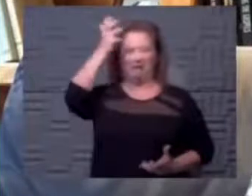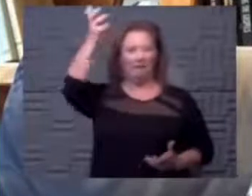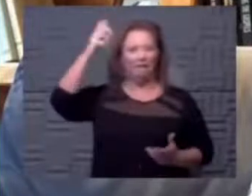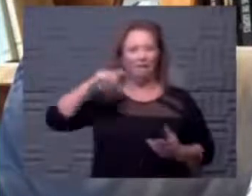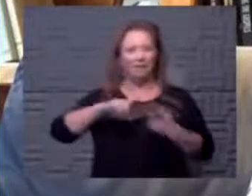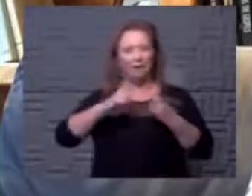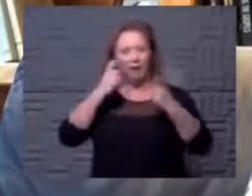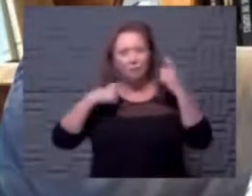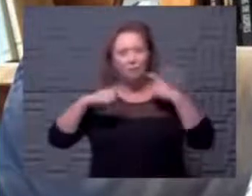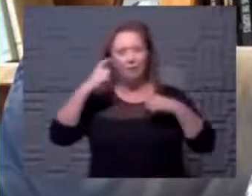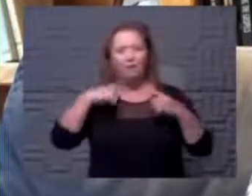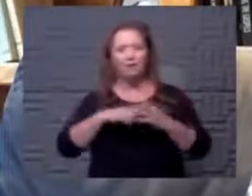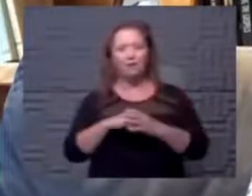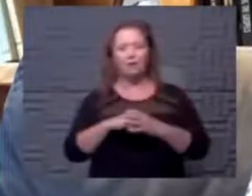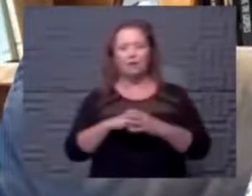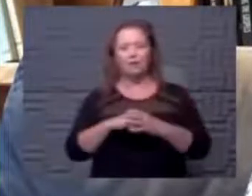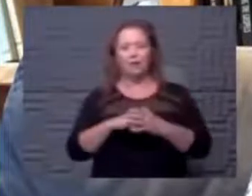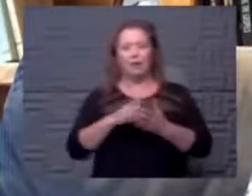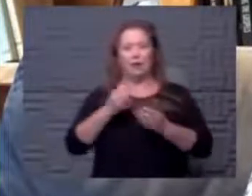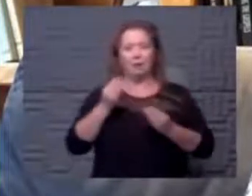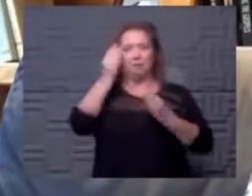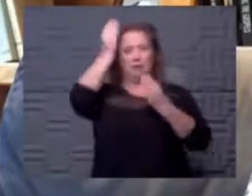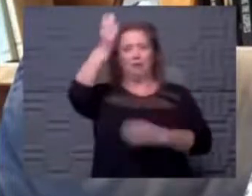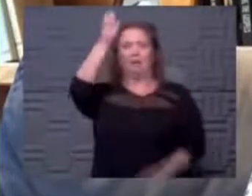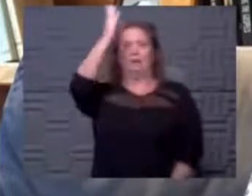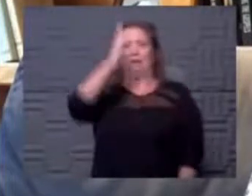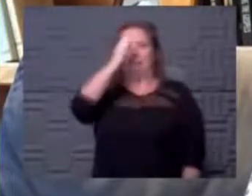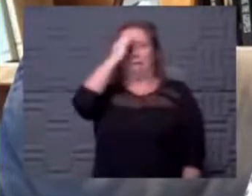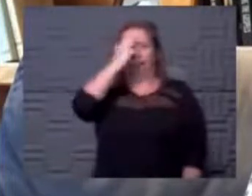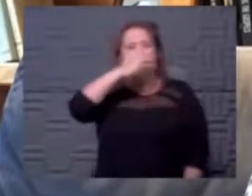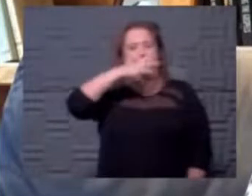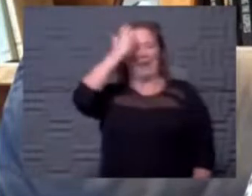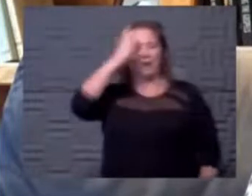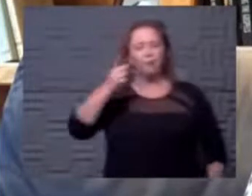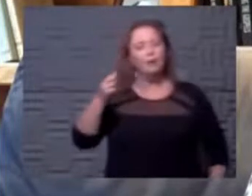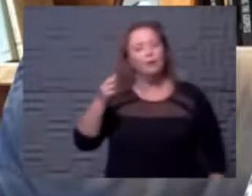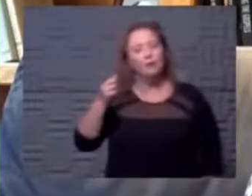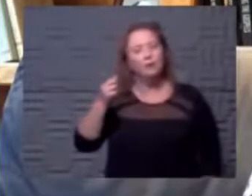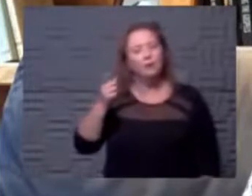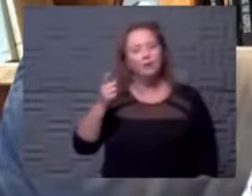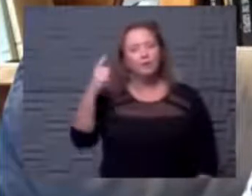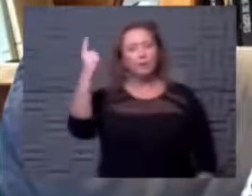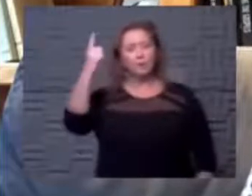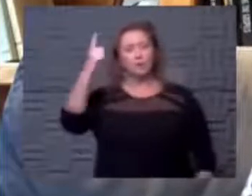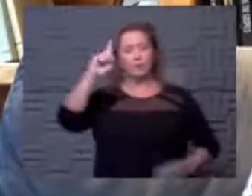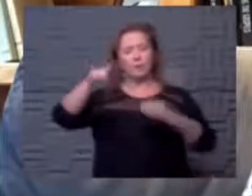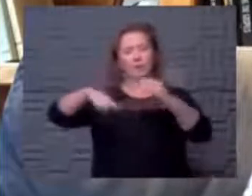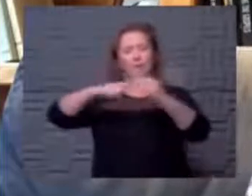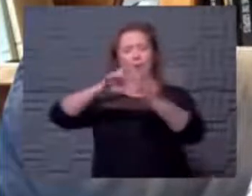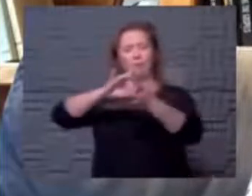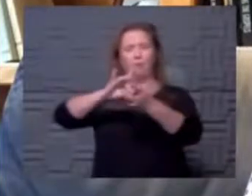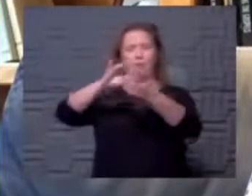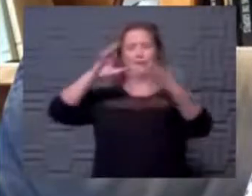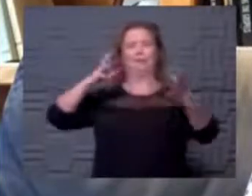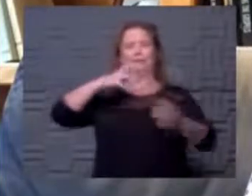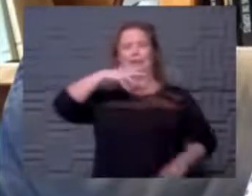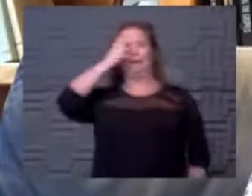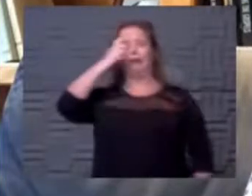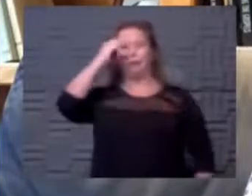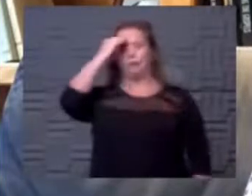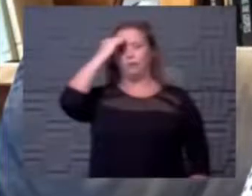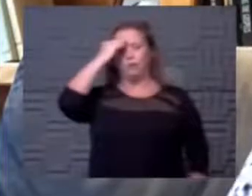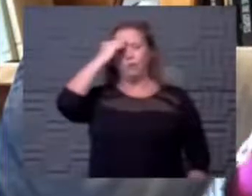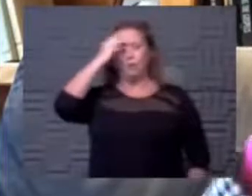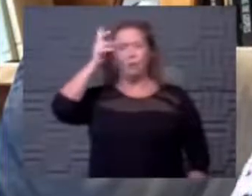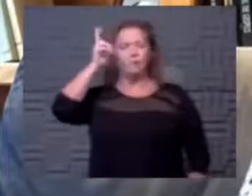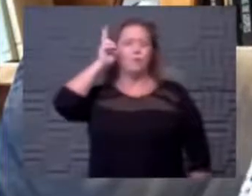I cry, I let God know how angry I am. And there is something about releasing that and knowing that that is